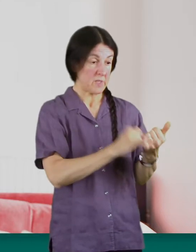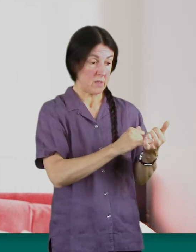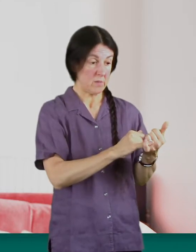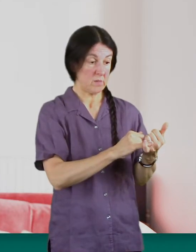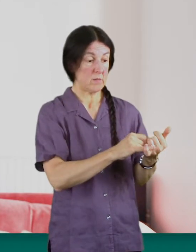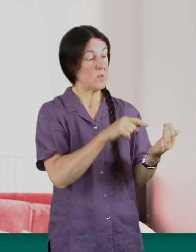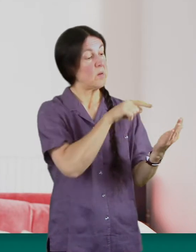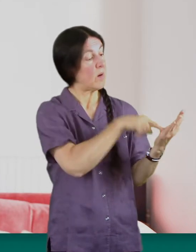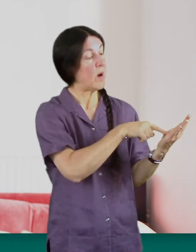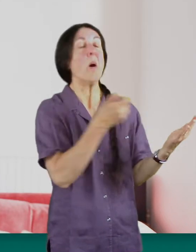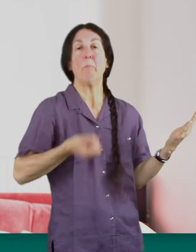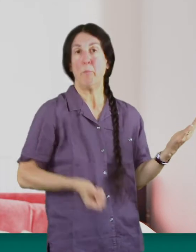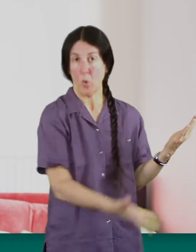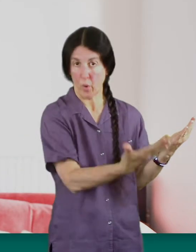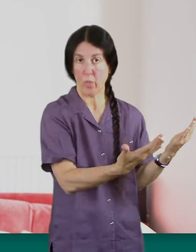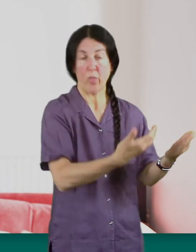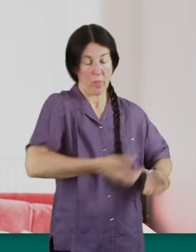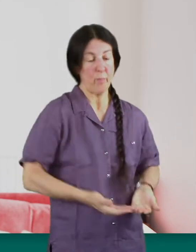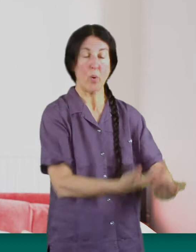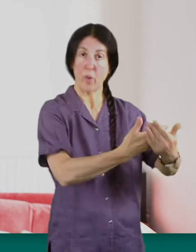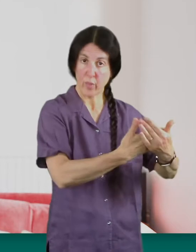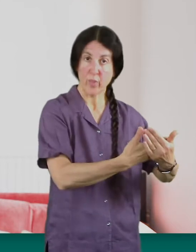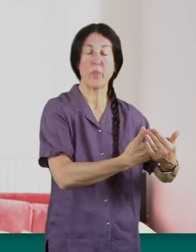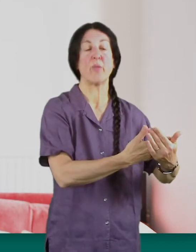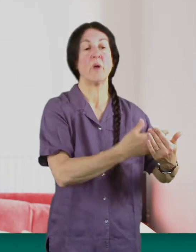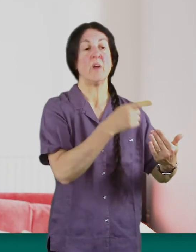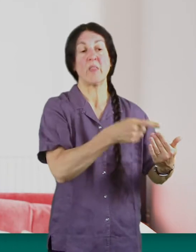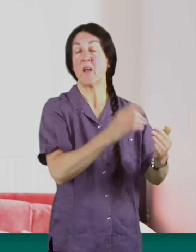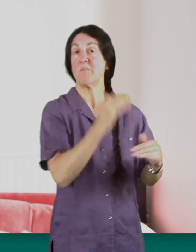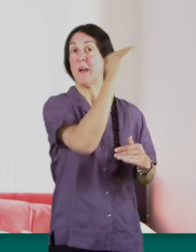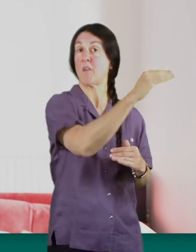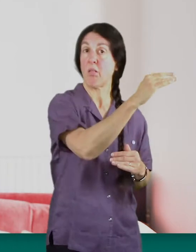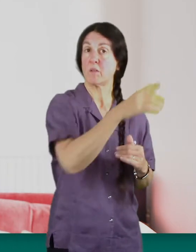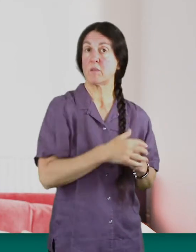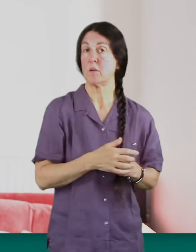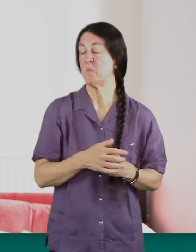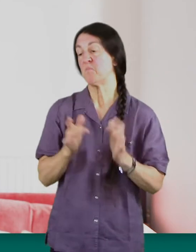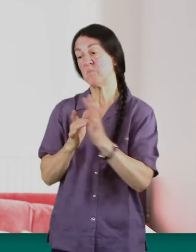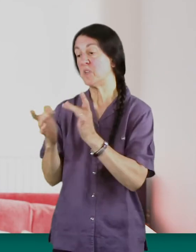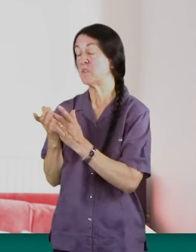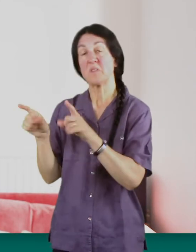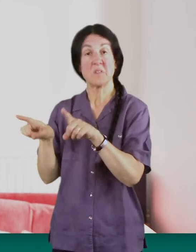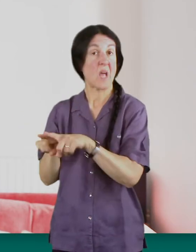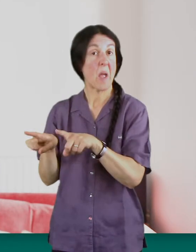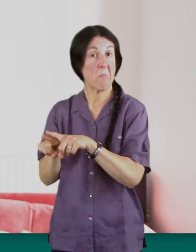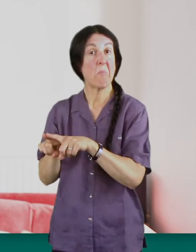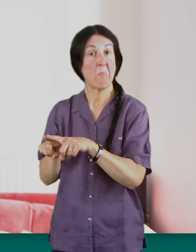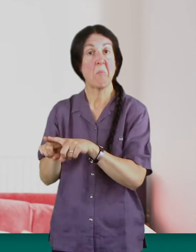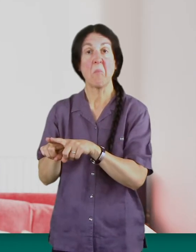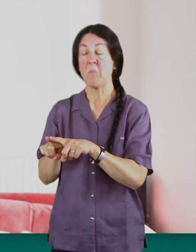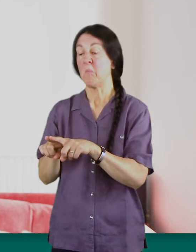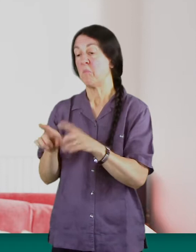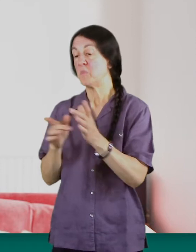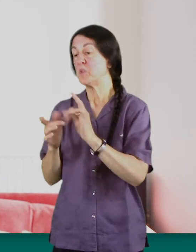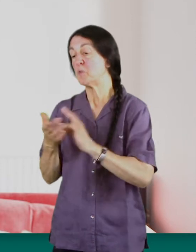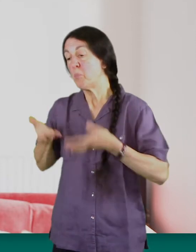one incident for Jesus about him being 12 years old in the temple, but other than that, we pretty much go from Jesus's birth to his adult life, and